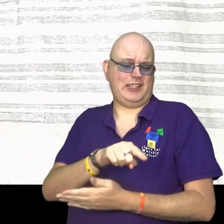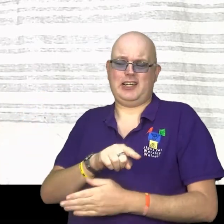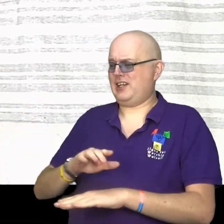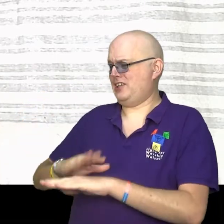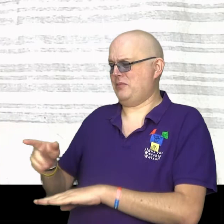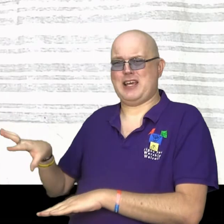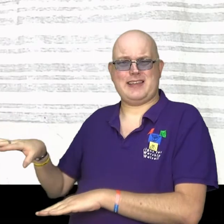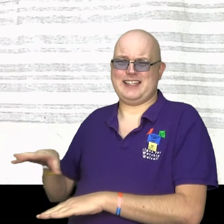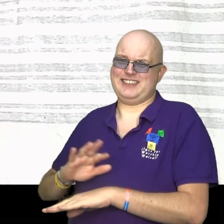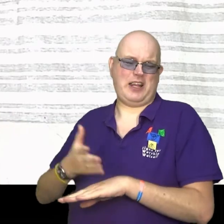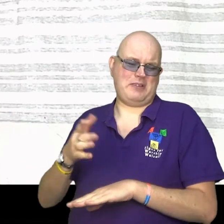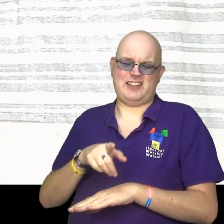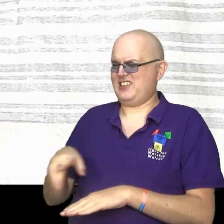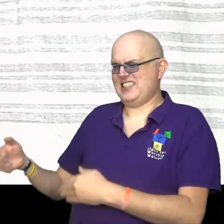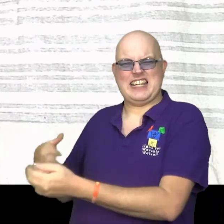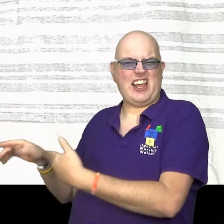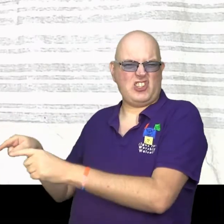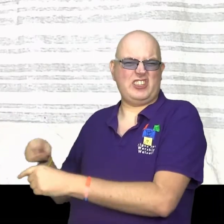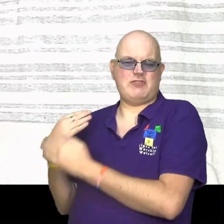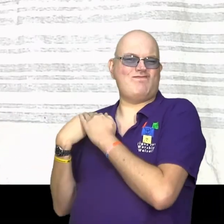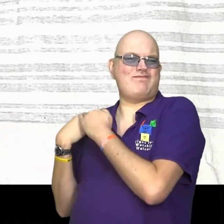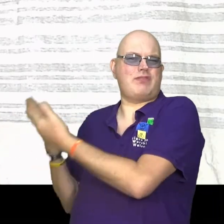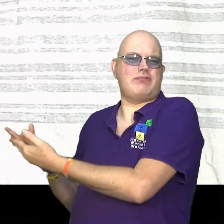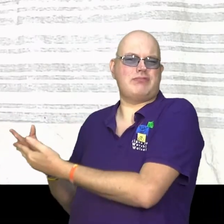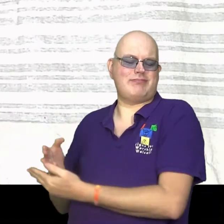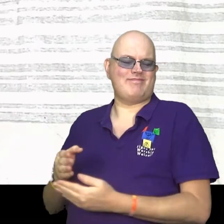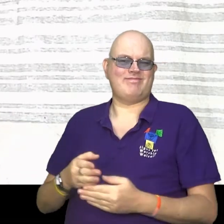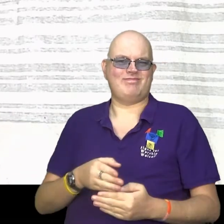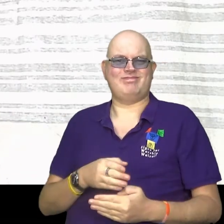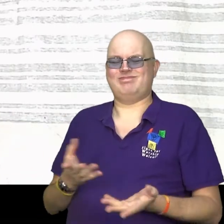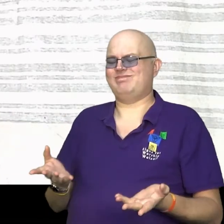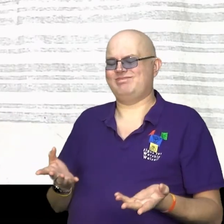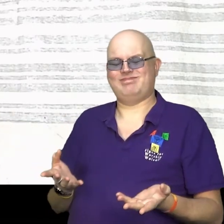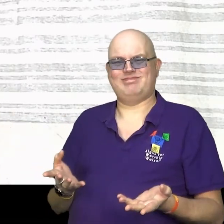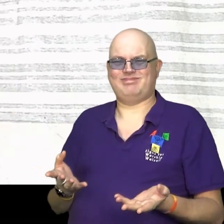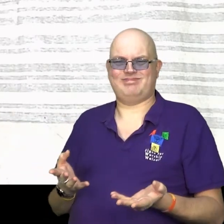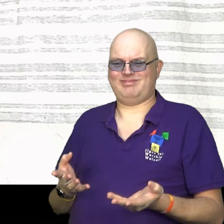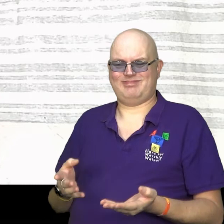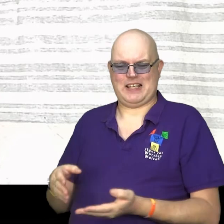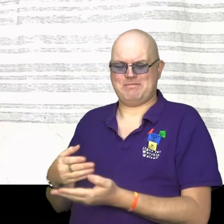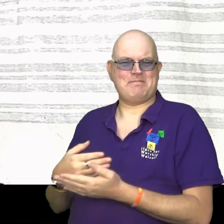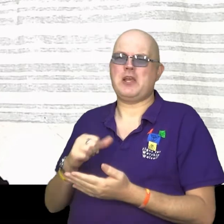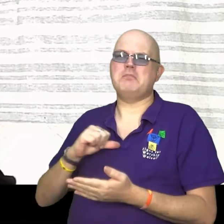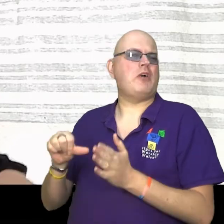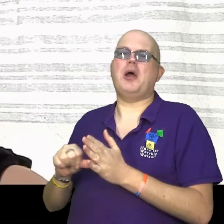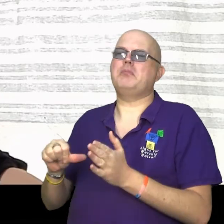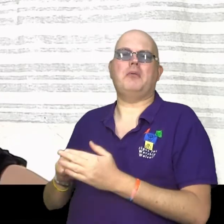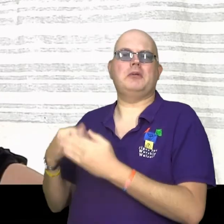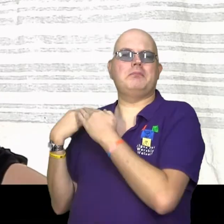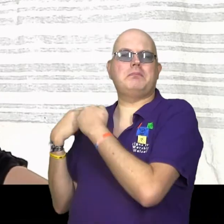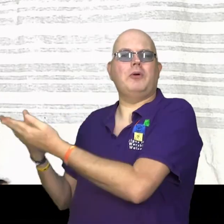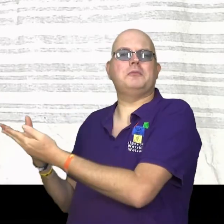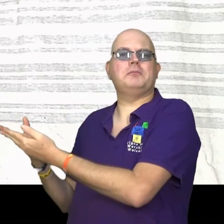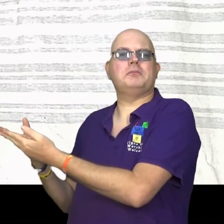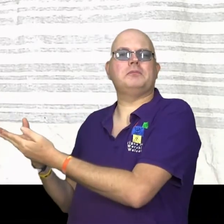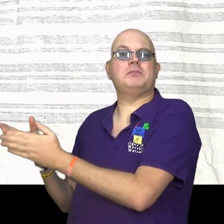as if nothing is wrong. You know, they've got it sorted. It's their job, not mine. He's almost completely washed his hands